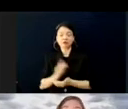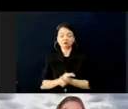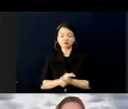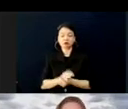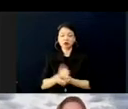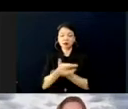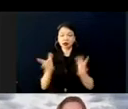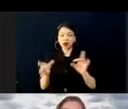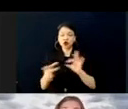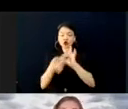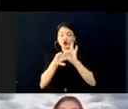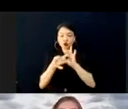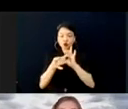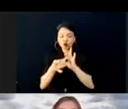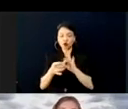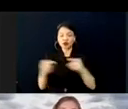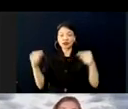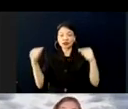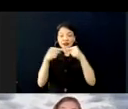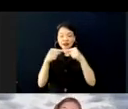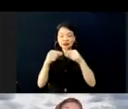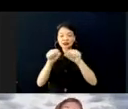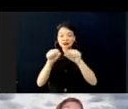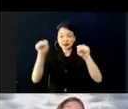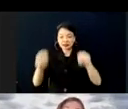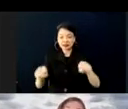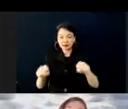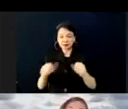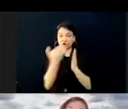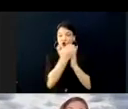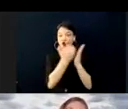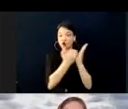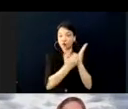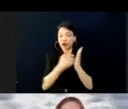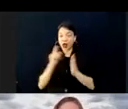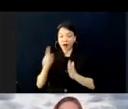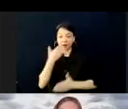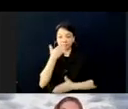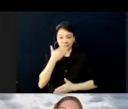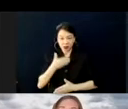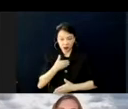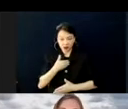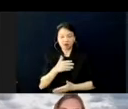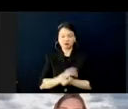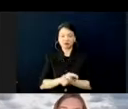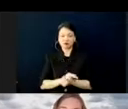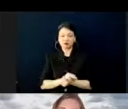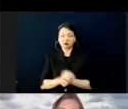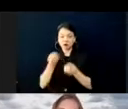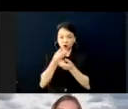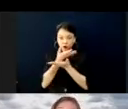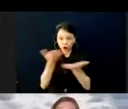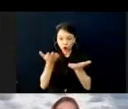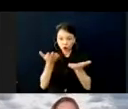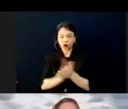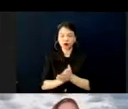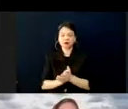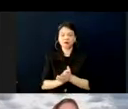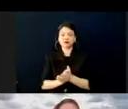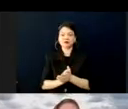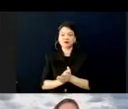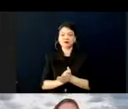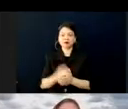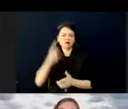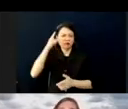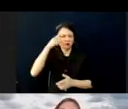of documentation do they have? And this suggests to me that, you know, in a way, it's very, very optimistic. You know, we may be able to do more with what